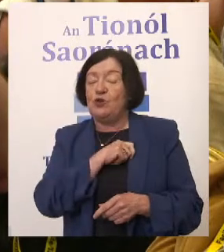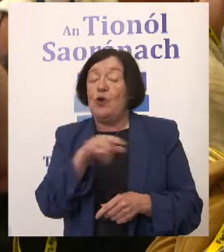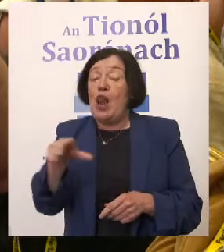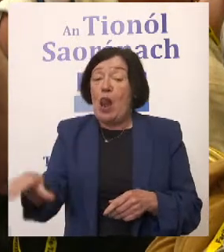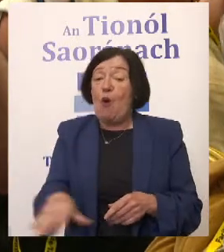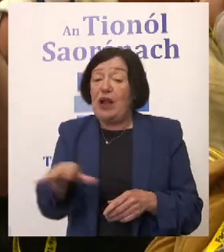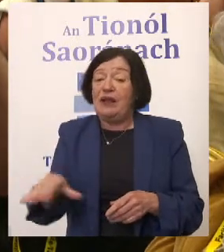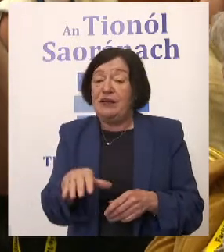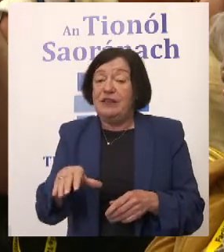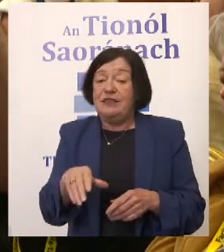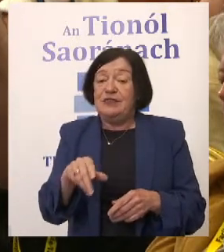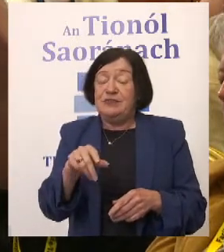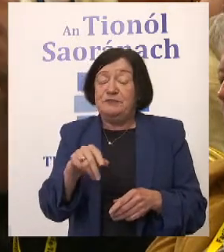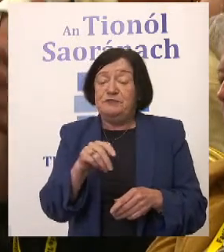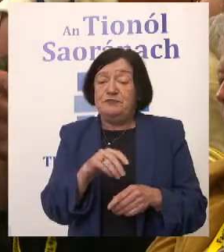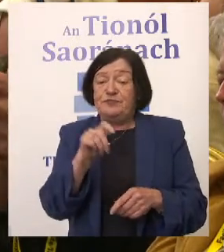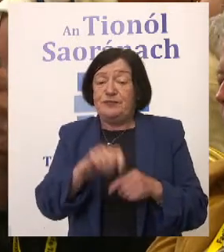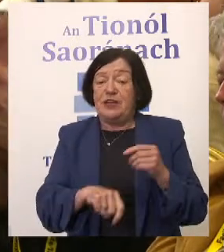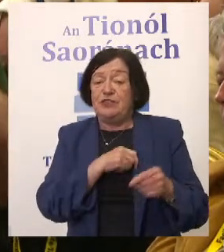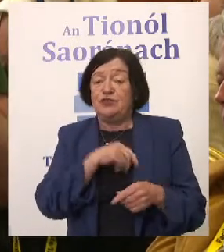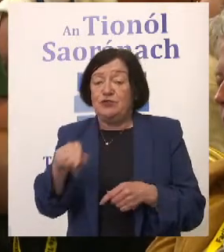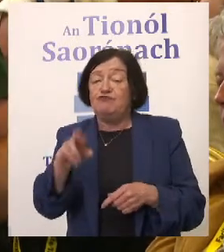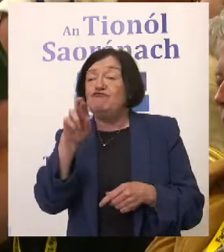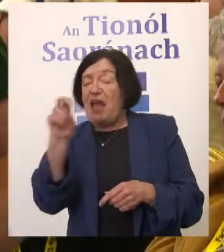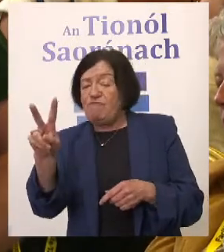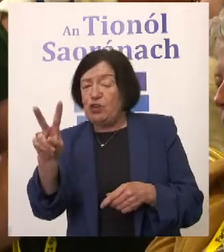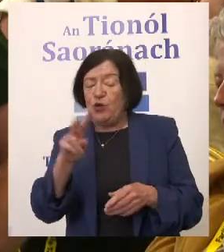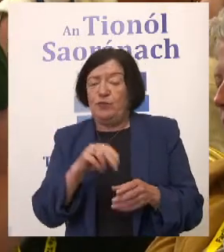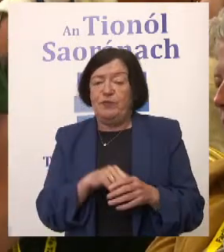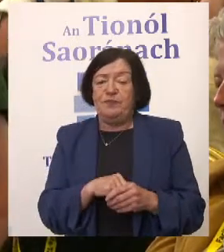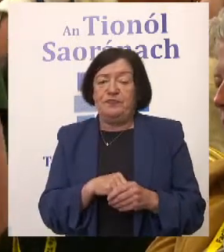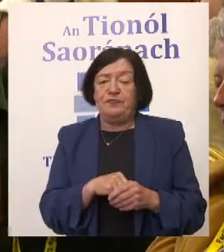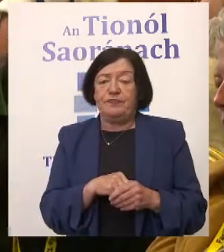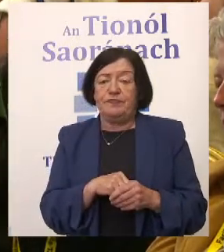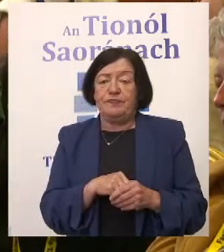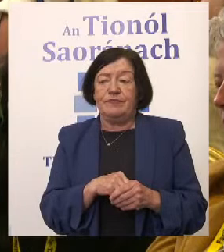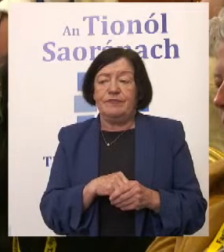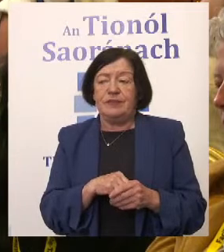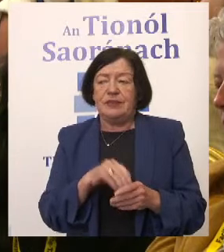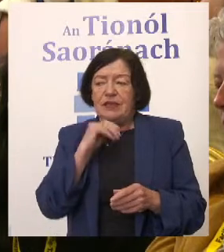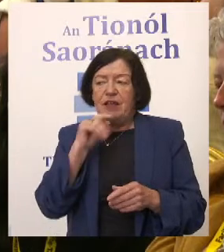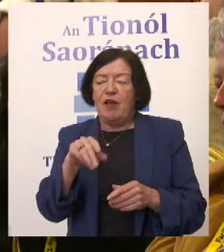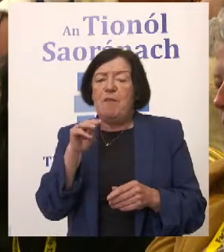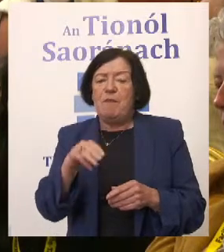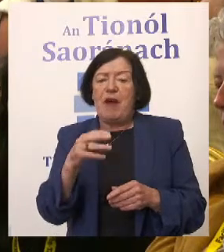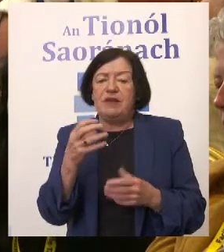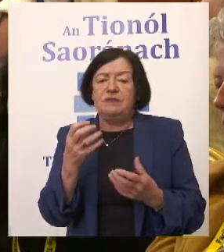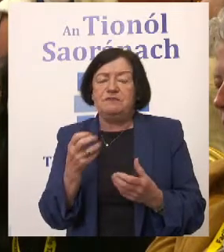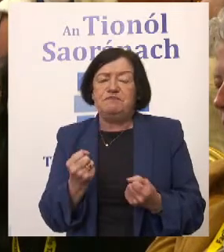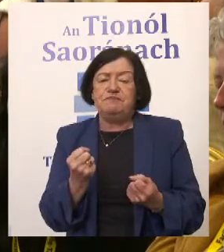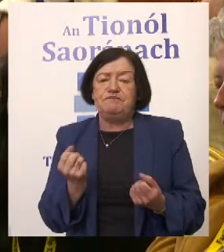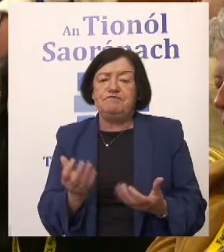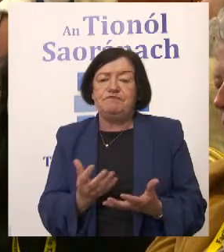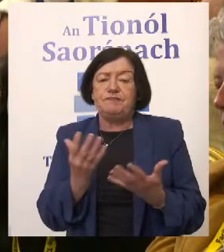authority than they are to revenue, for example, because there might be,